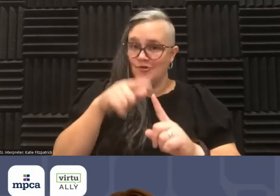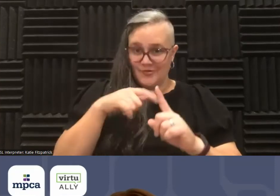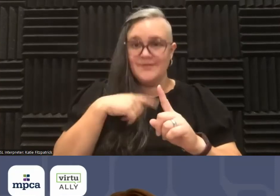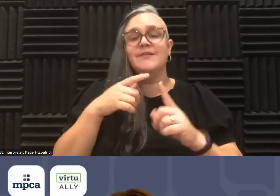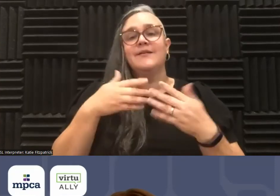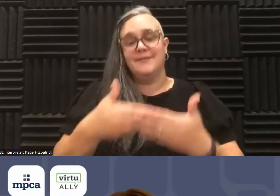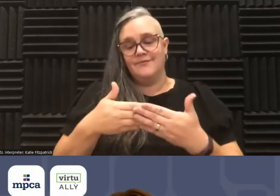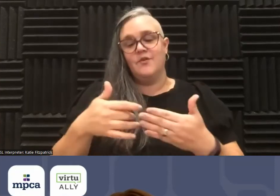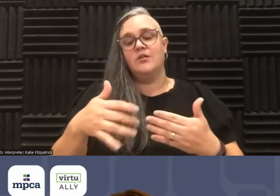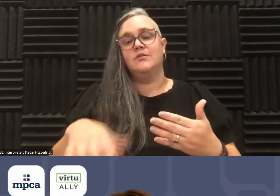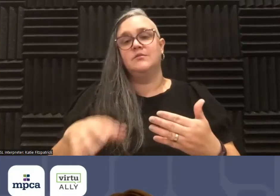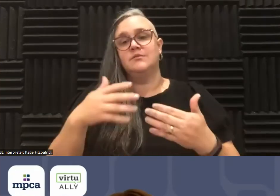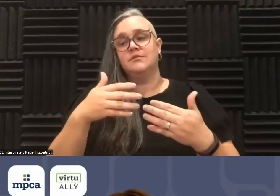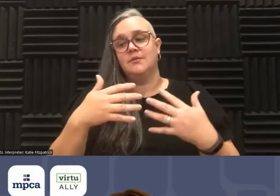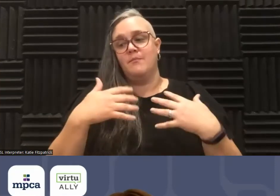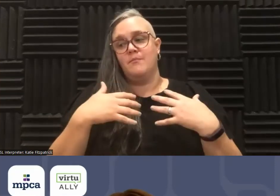as the fetal infant